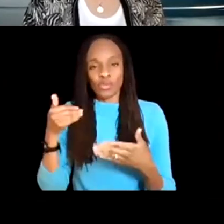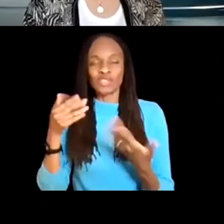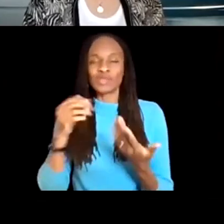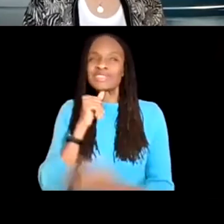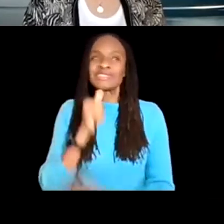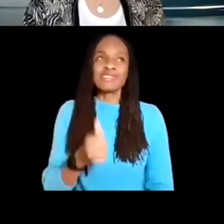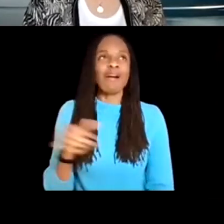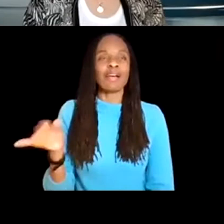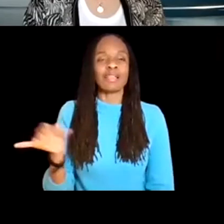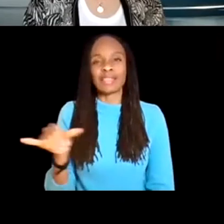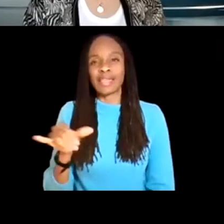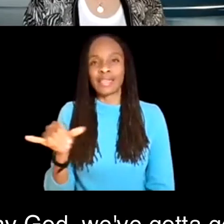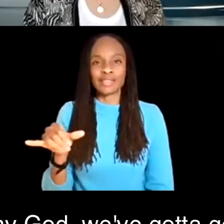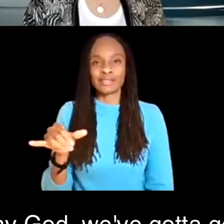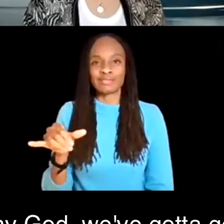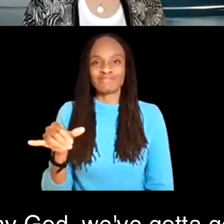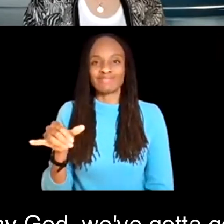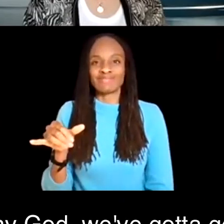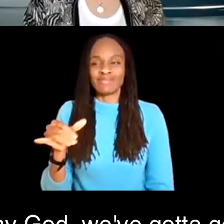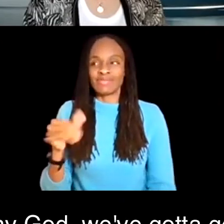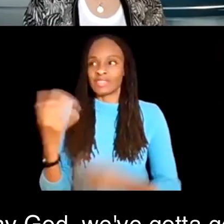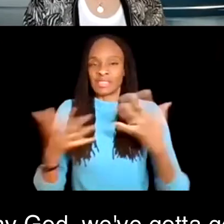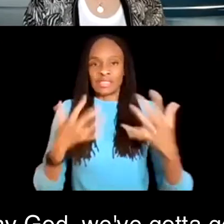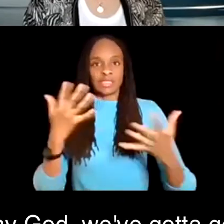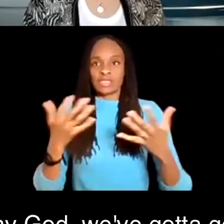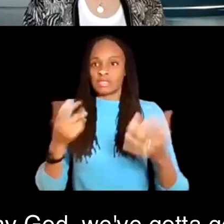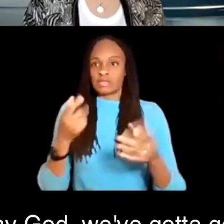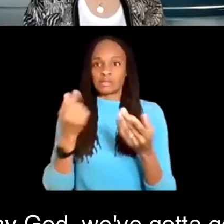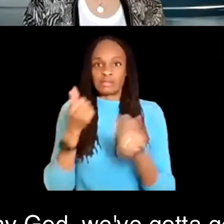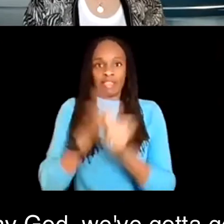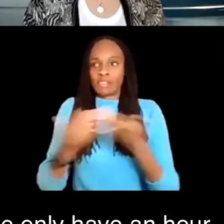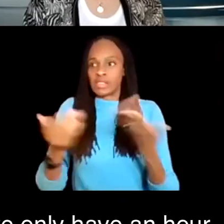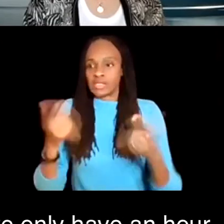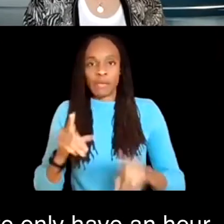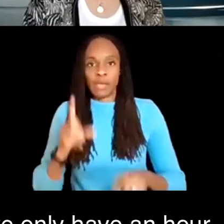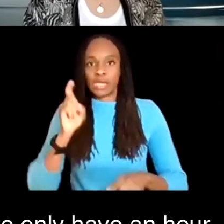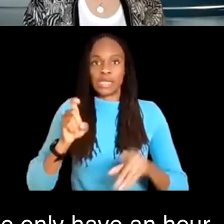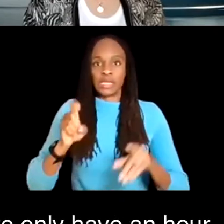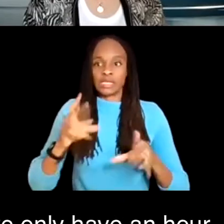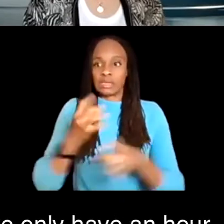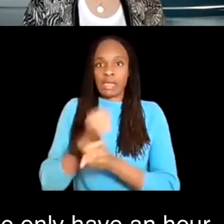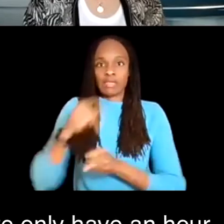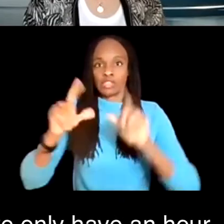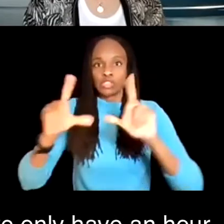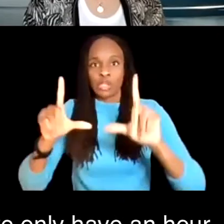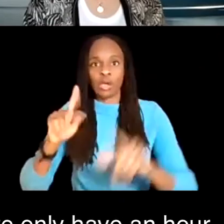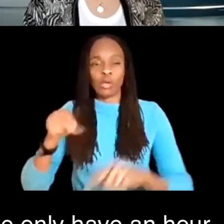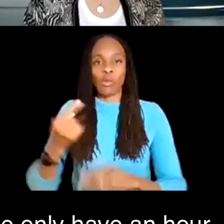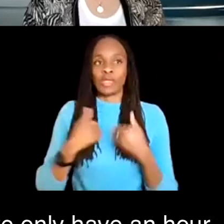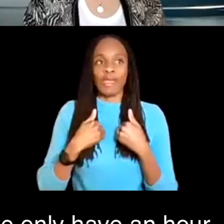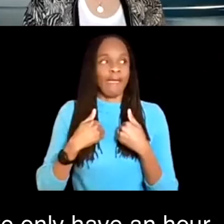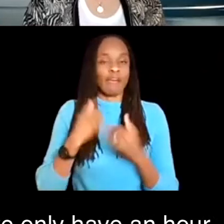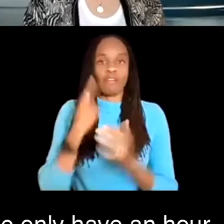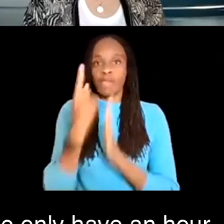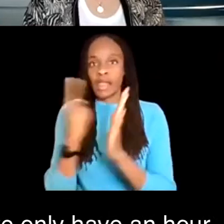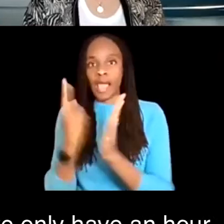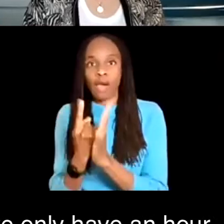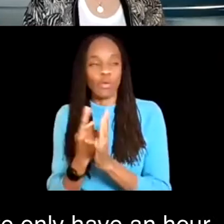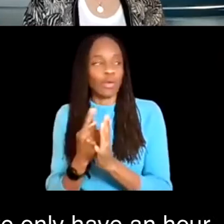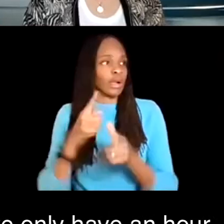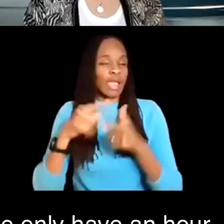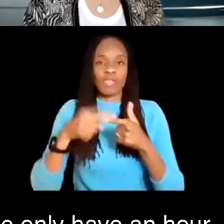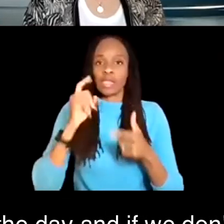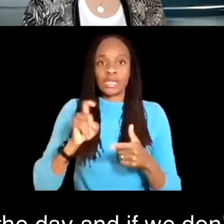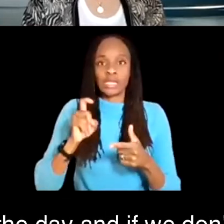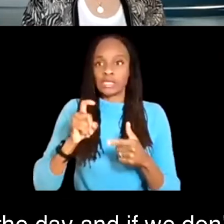like kind of in the throes of, oh my God, we've got to get the shot. We've got to get, you know, we only have an hour and then we have, you